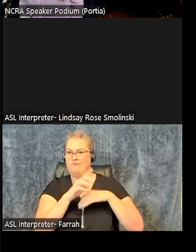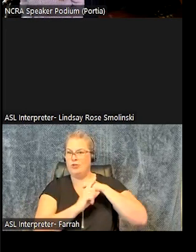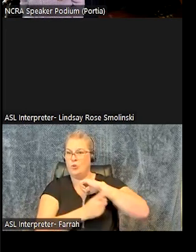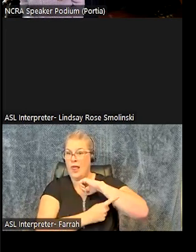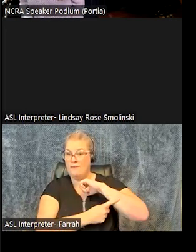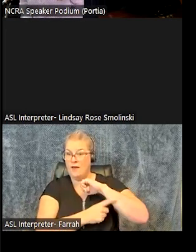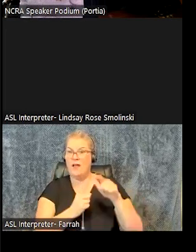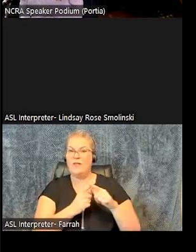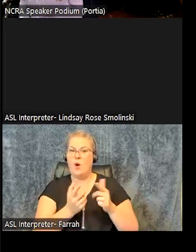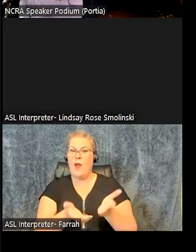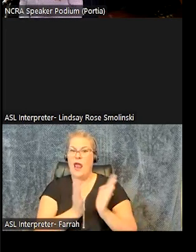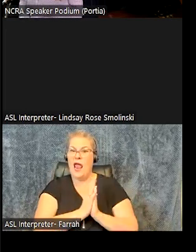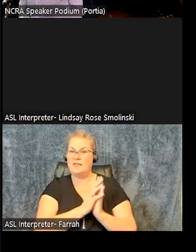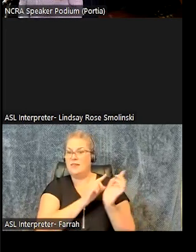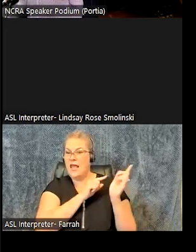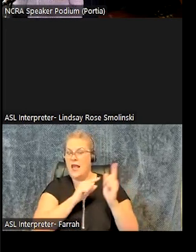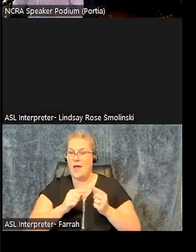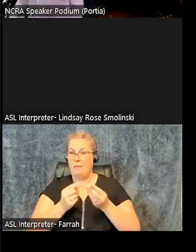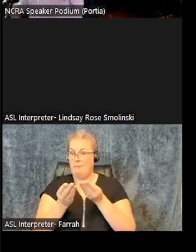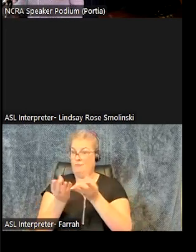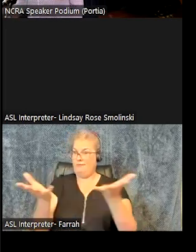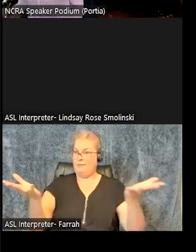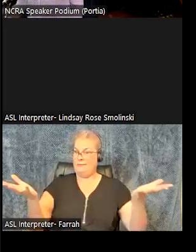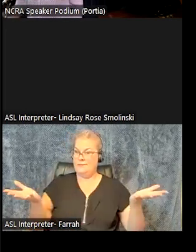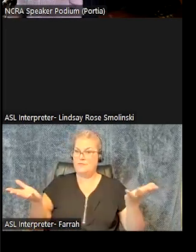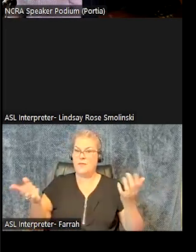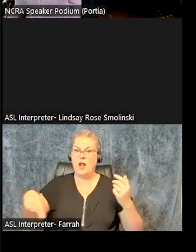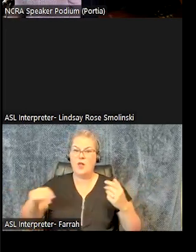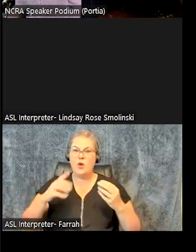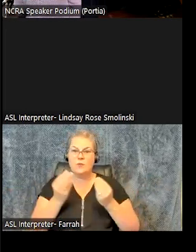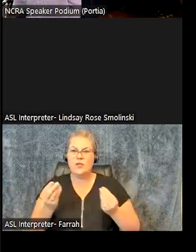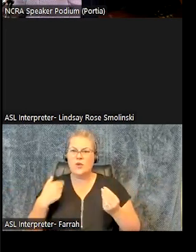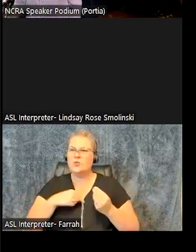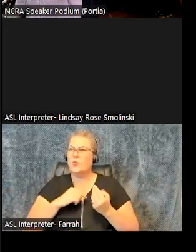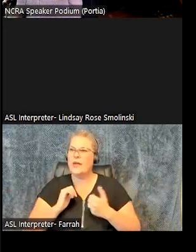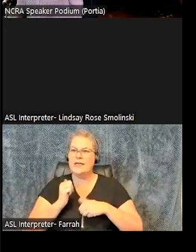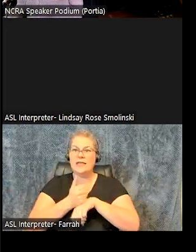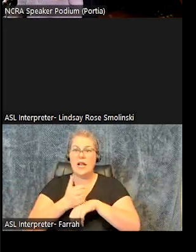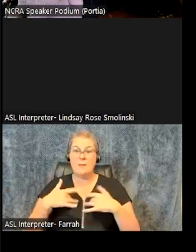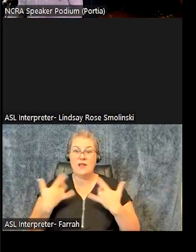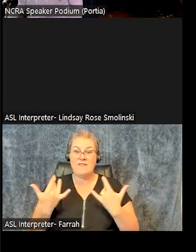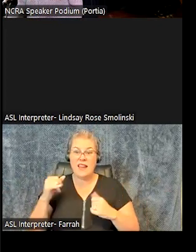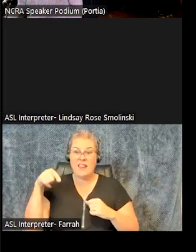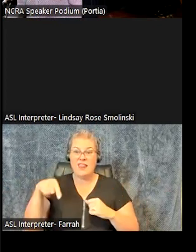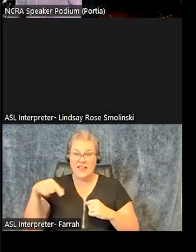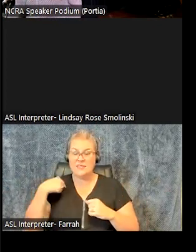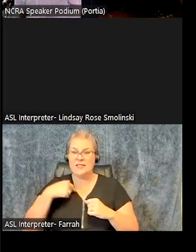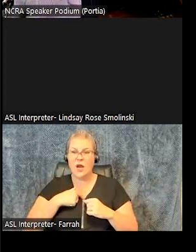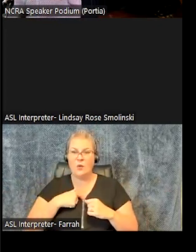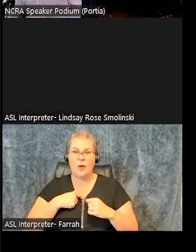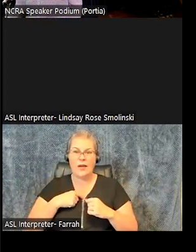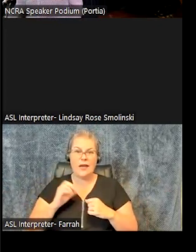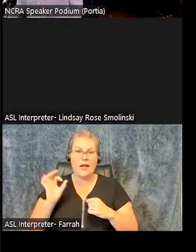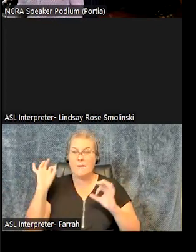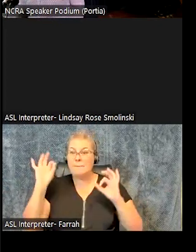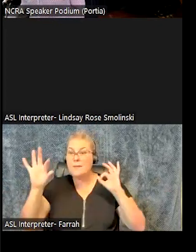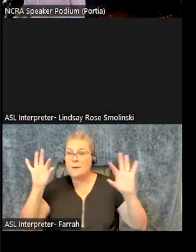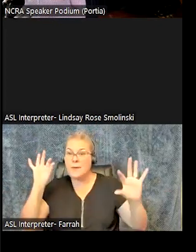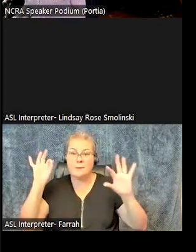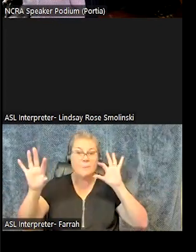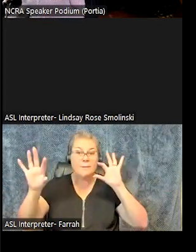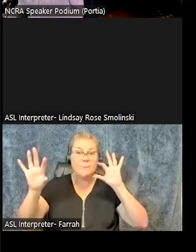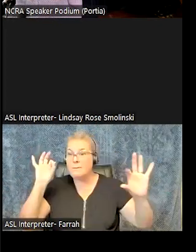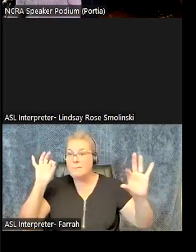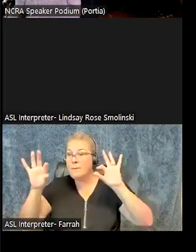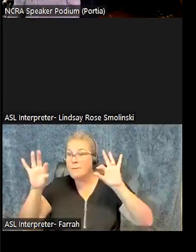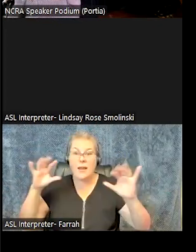they come and pitch those materials. We set up an event much like this one and pitch those materials to a room full of investors,